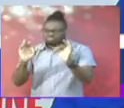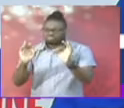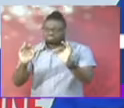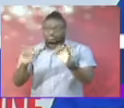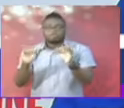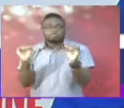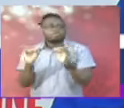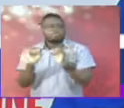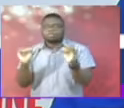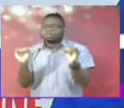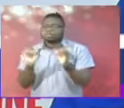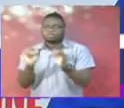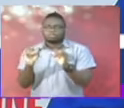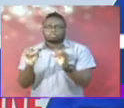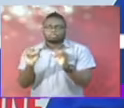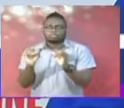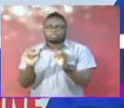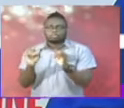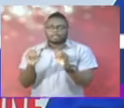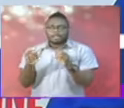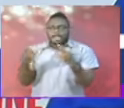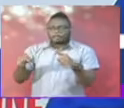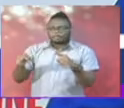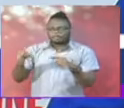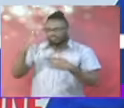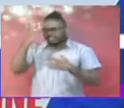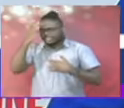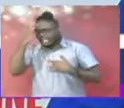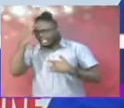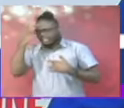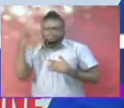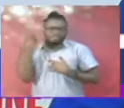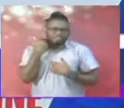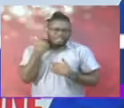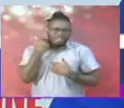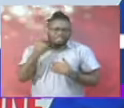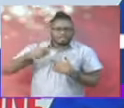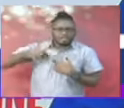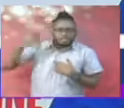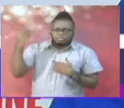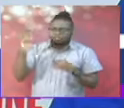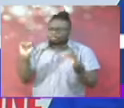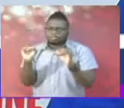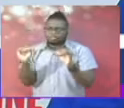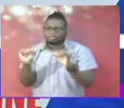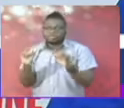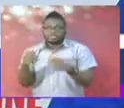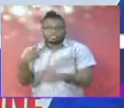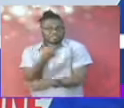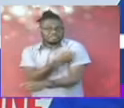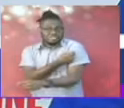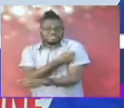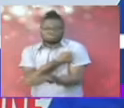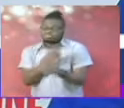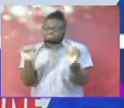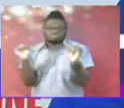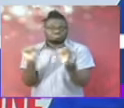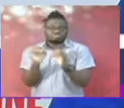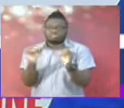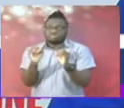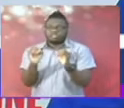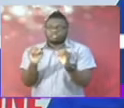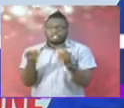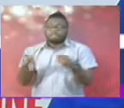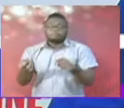dose. Having received my full vaccine, I feel I have made a very important decision to protect my family and those I